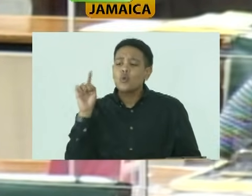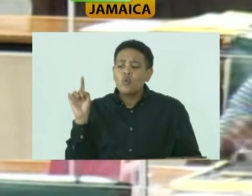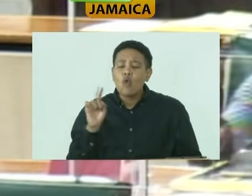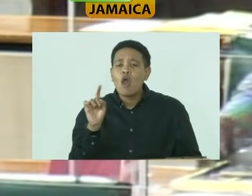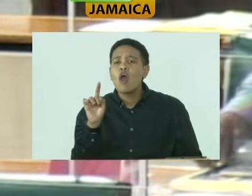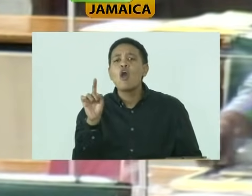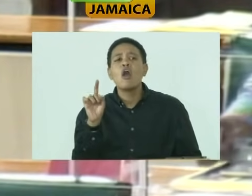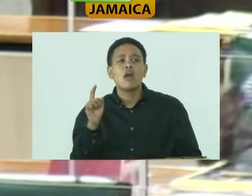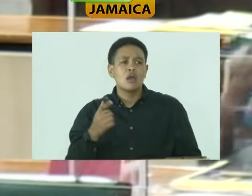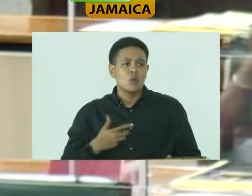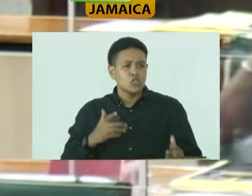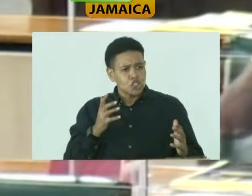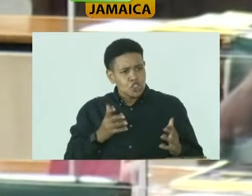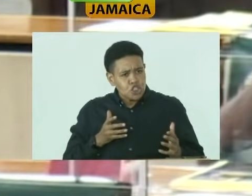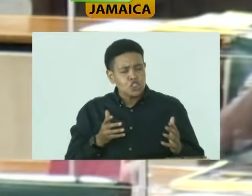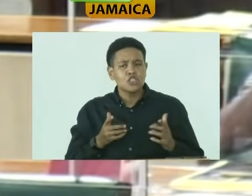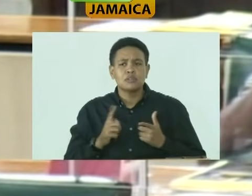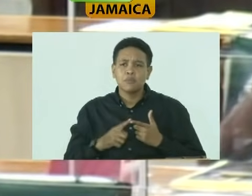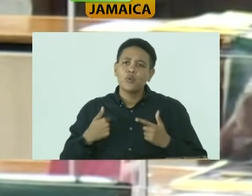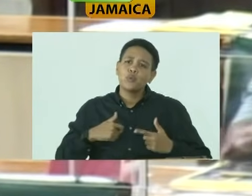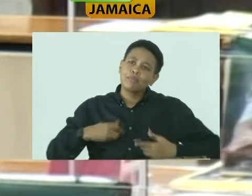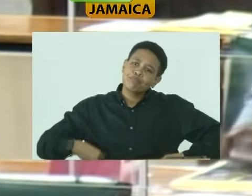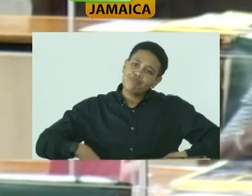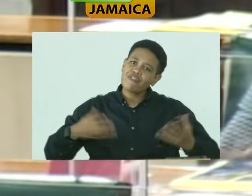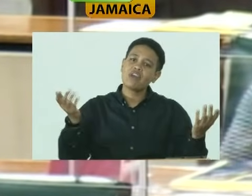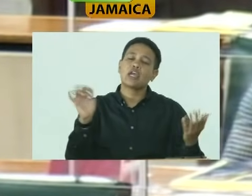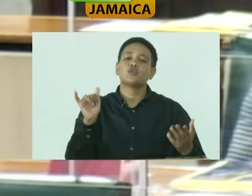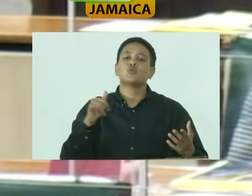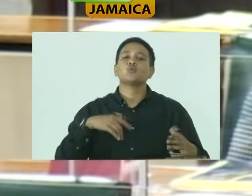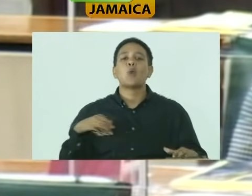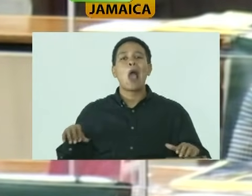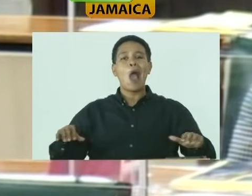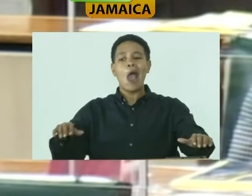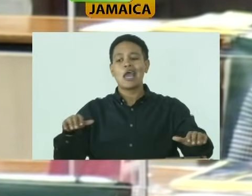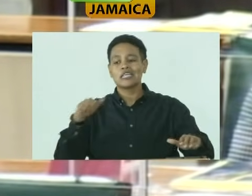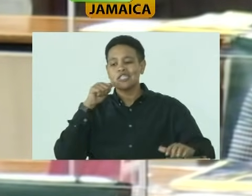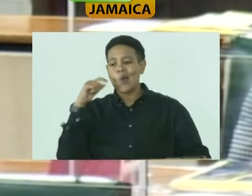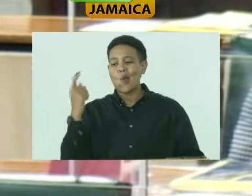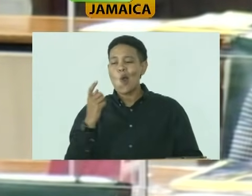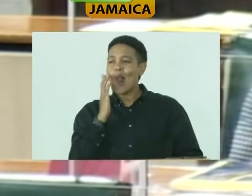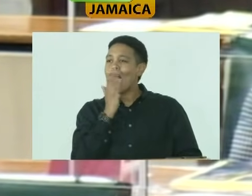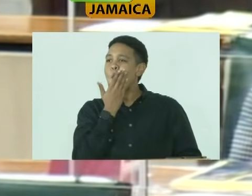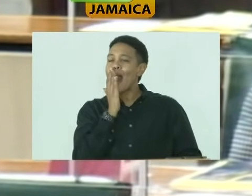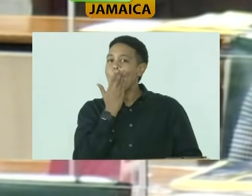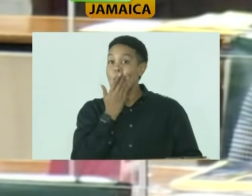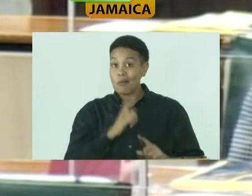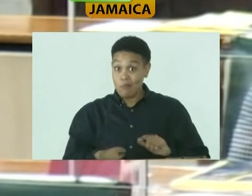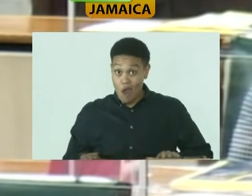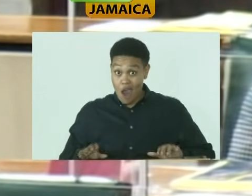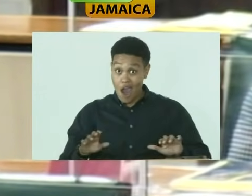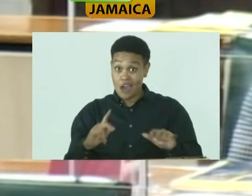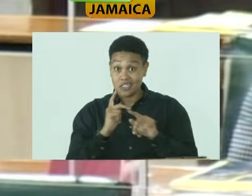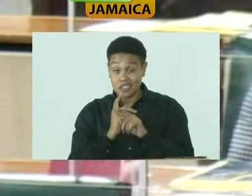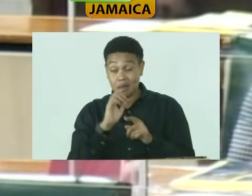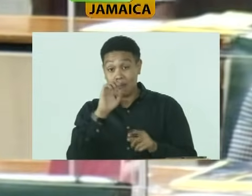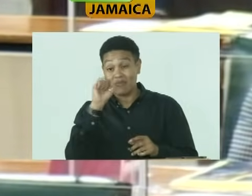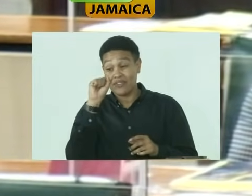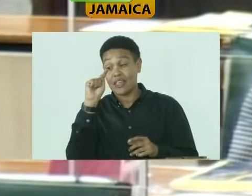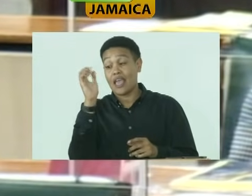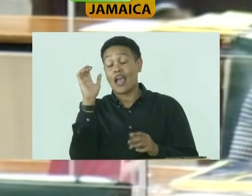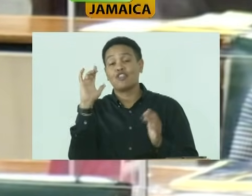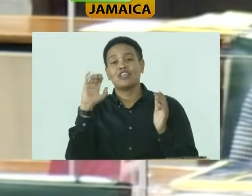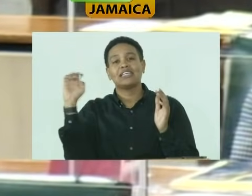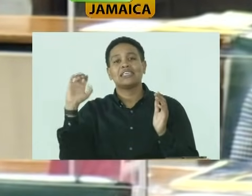talk and we deliver. We put to action and we keep St. Catherine East Central strong with